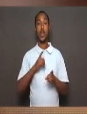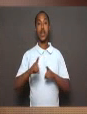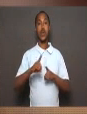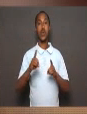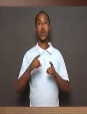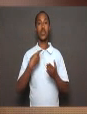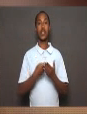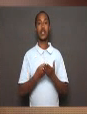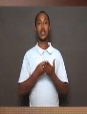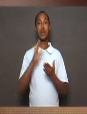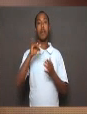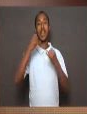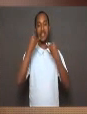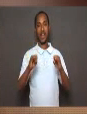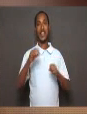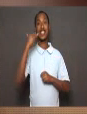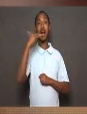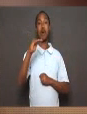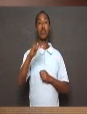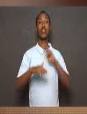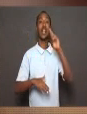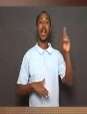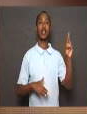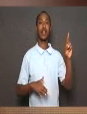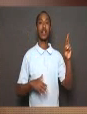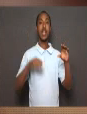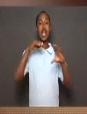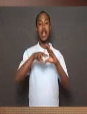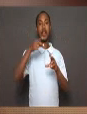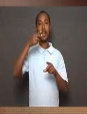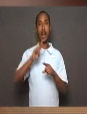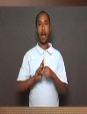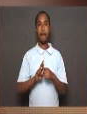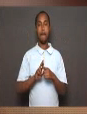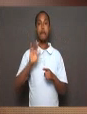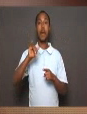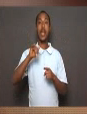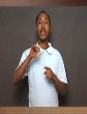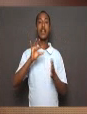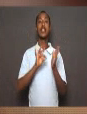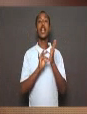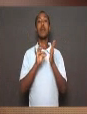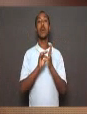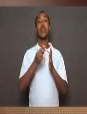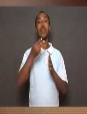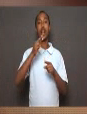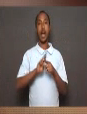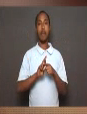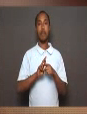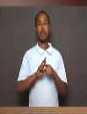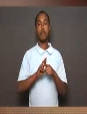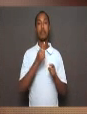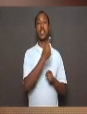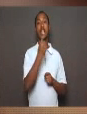We do this by dividing the amount of the reactant in grams by the number of grams of